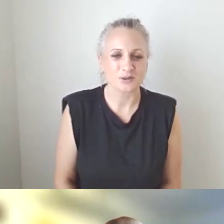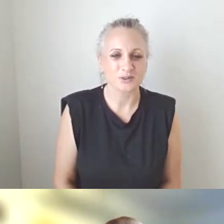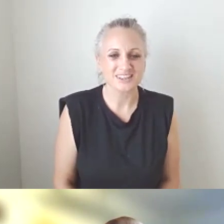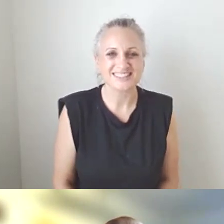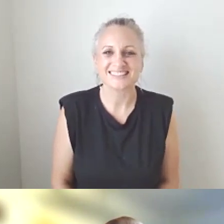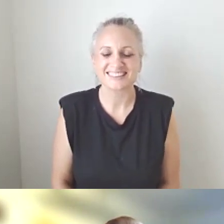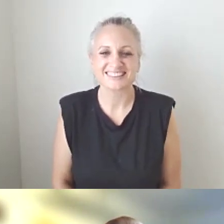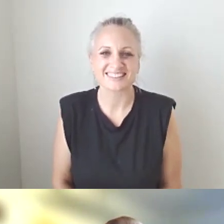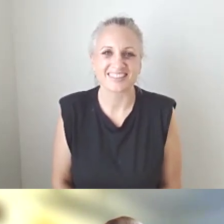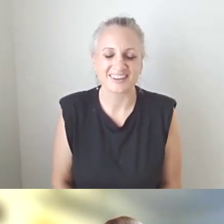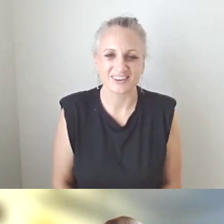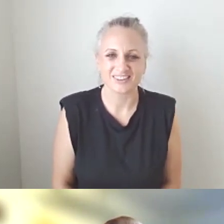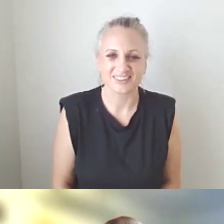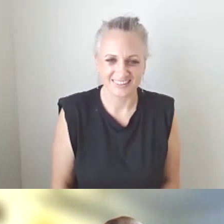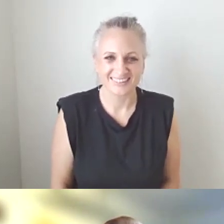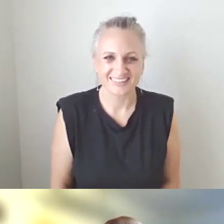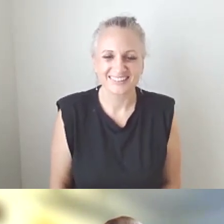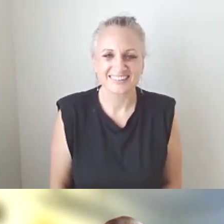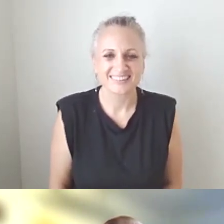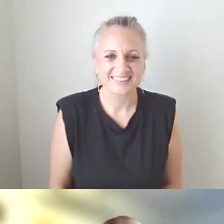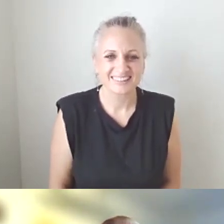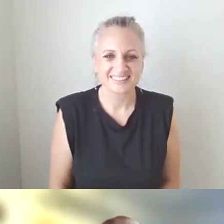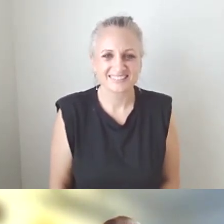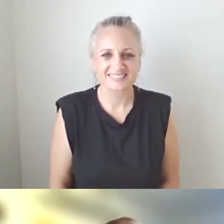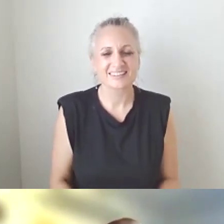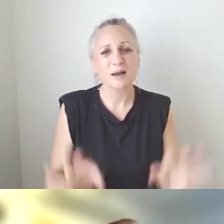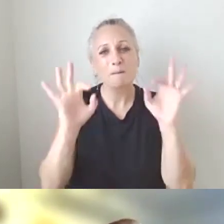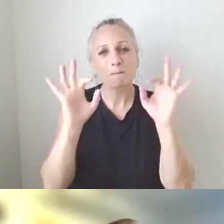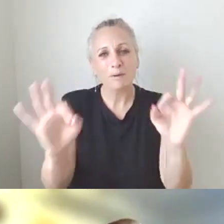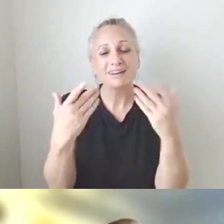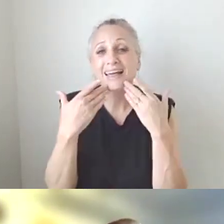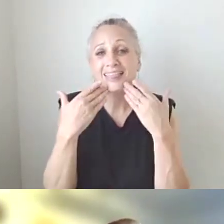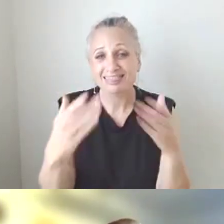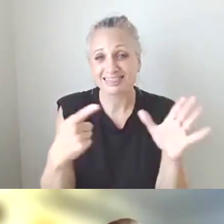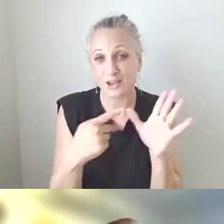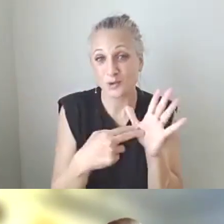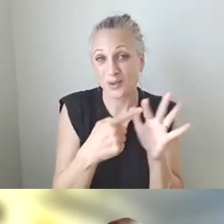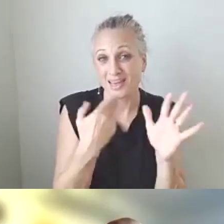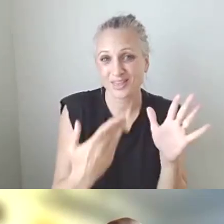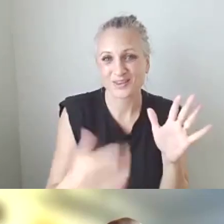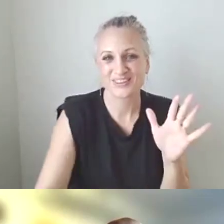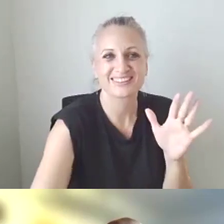inclusive in our audiences. So thank you. Perfect. Thank you, Anne.